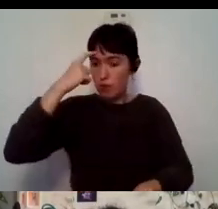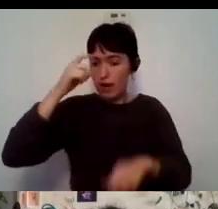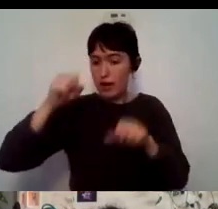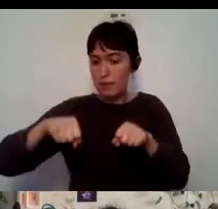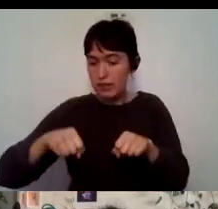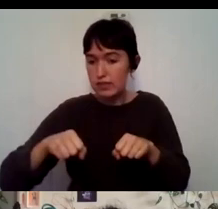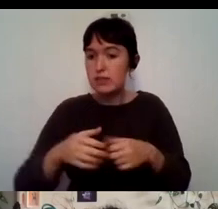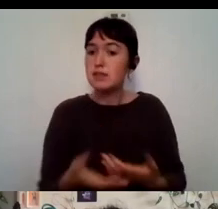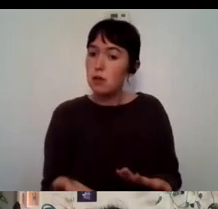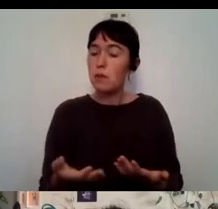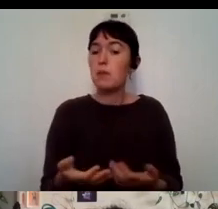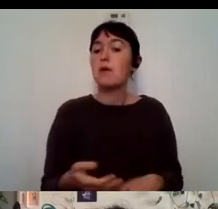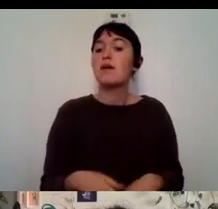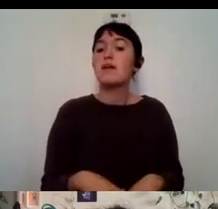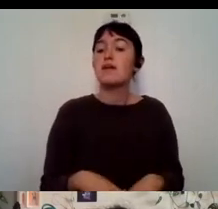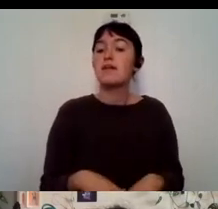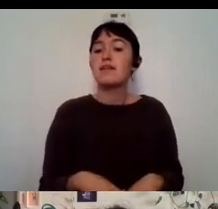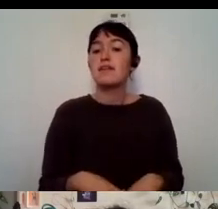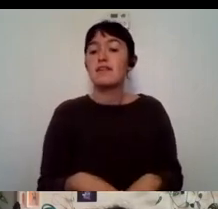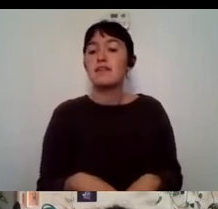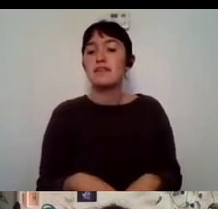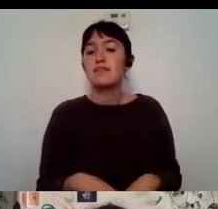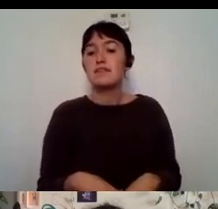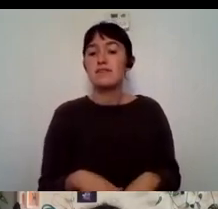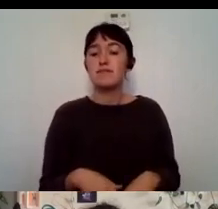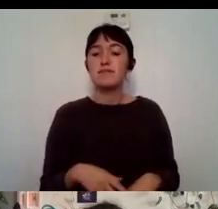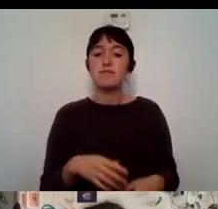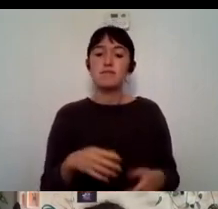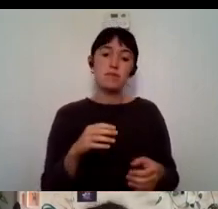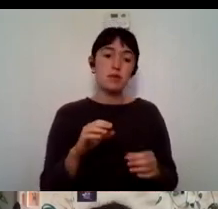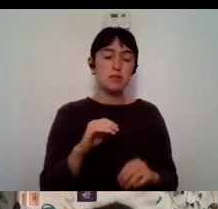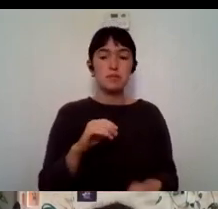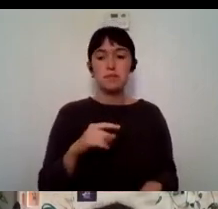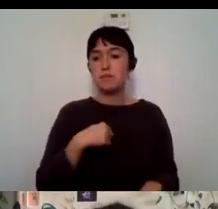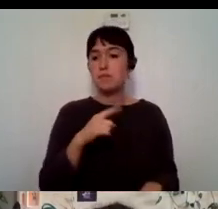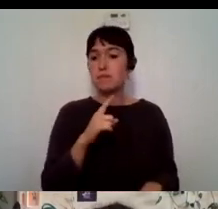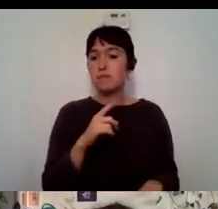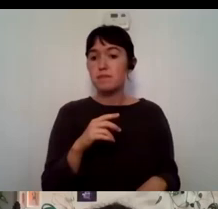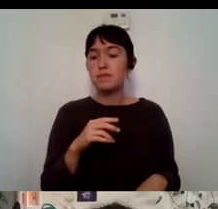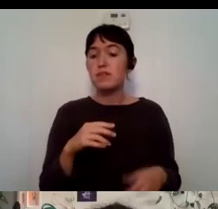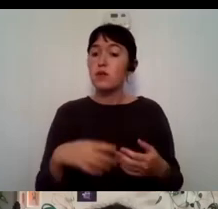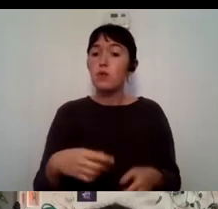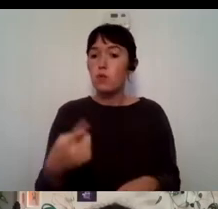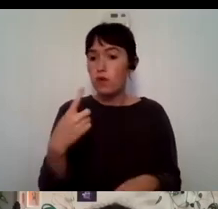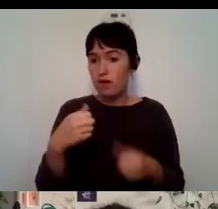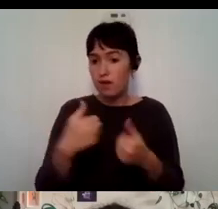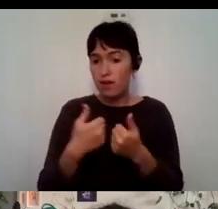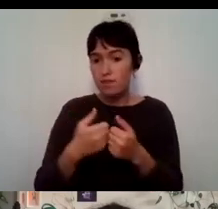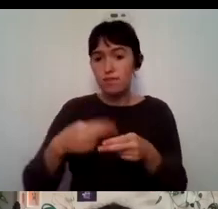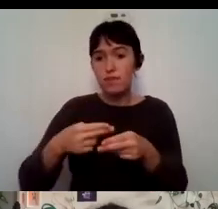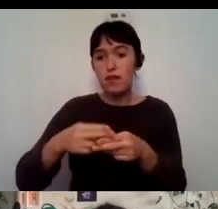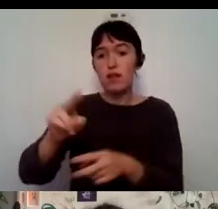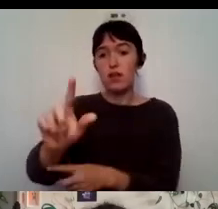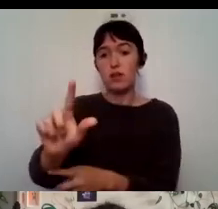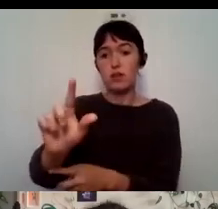I'm not wedded to any of these particular ones themselves, but things like Lumosity, for example, which I think was quite